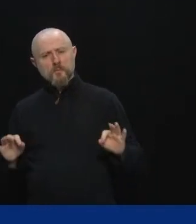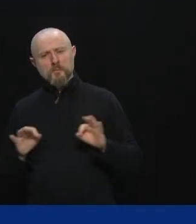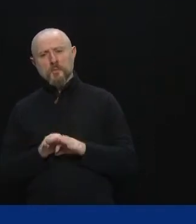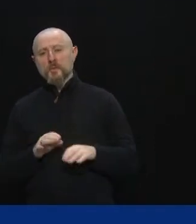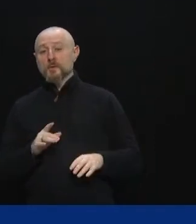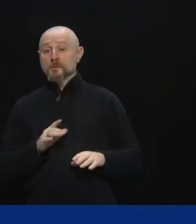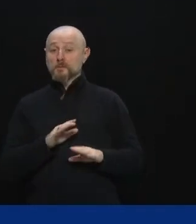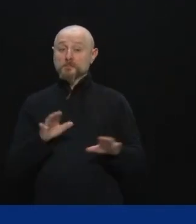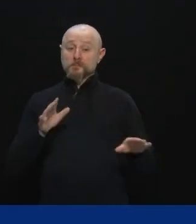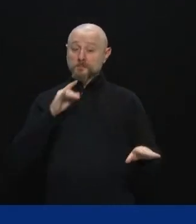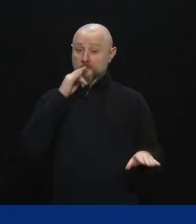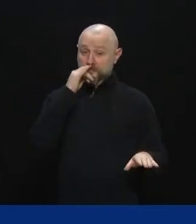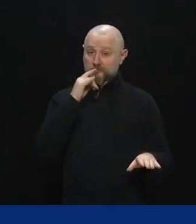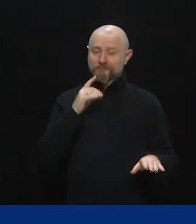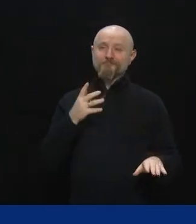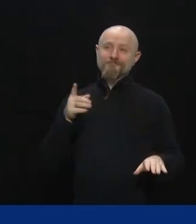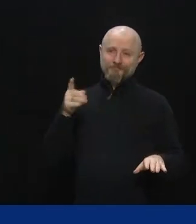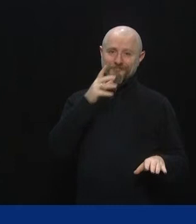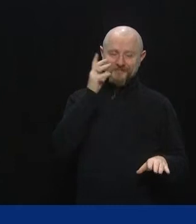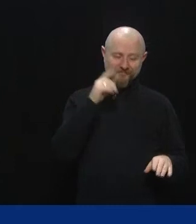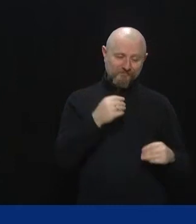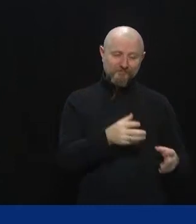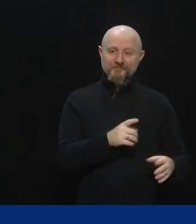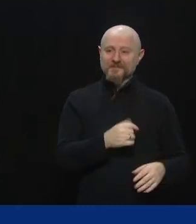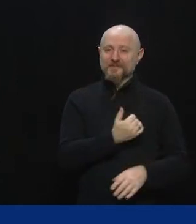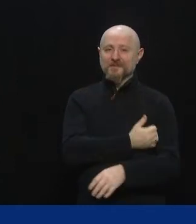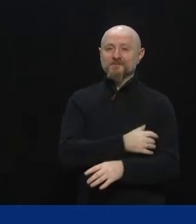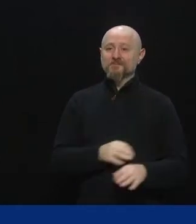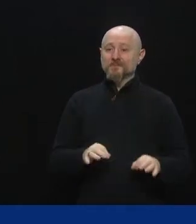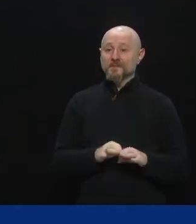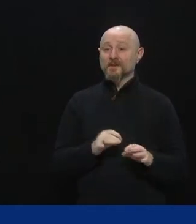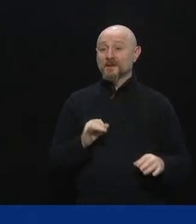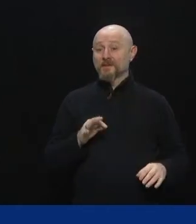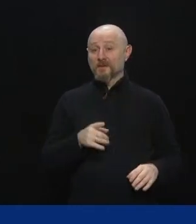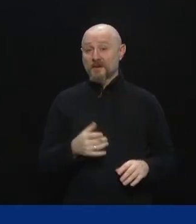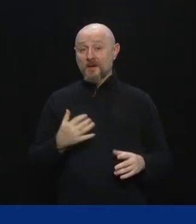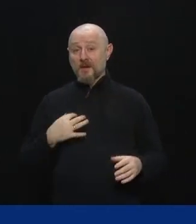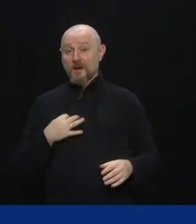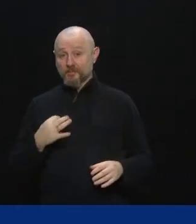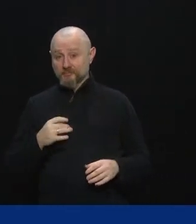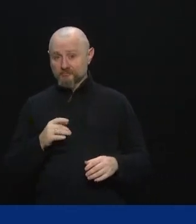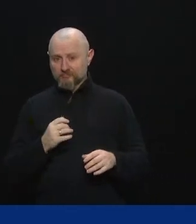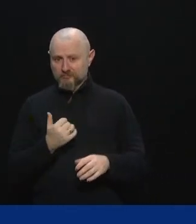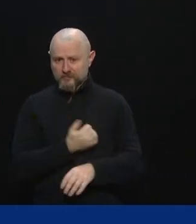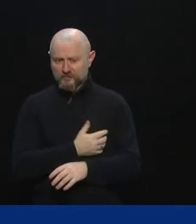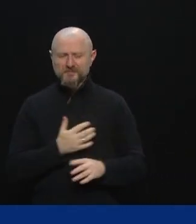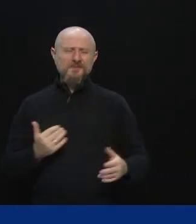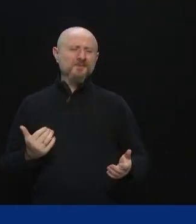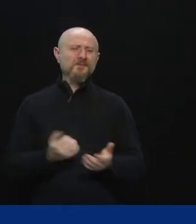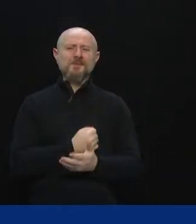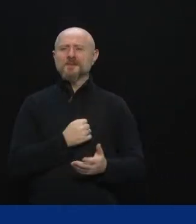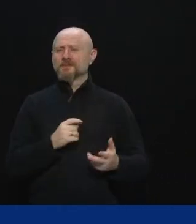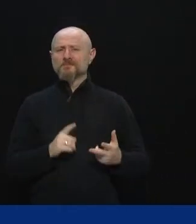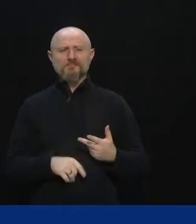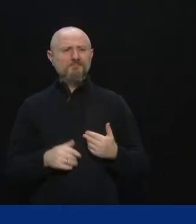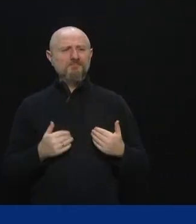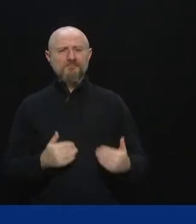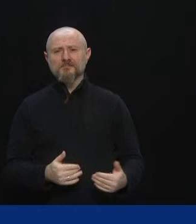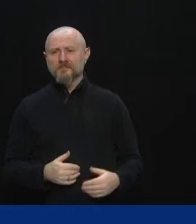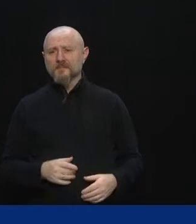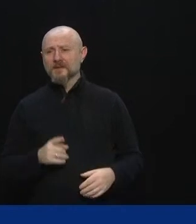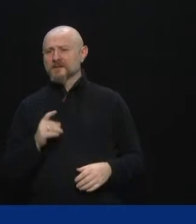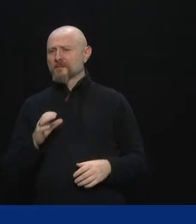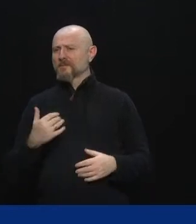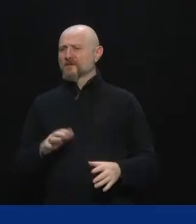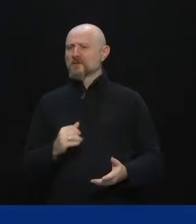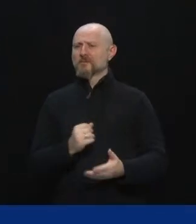vaccinated. It's important, if they're eligible, to get them boosted. And we now have boosts approved by the CDC